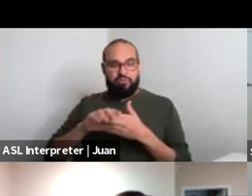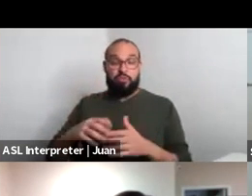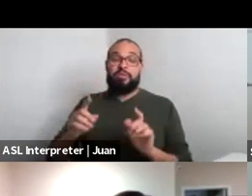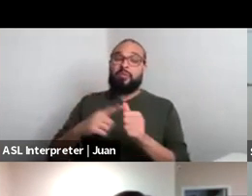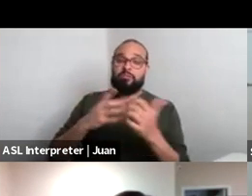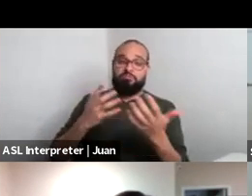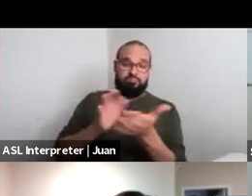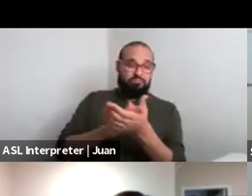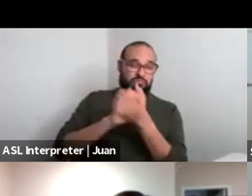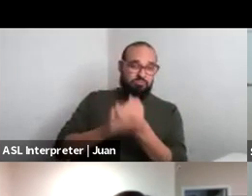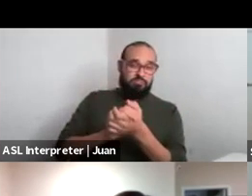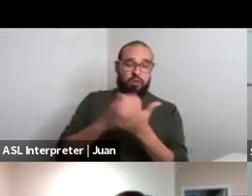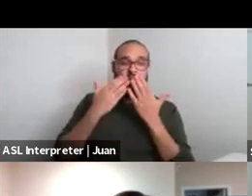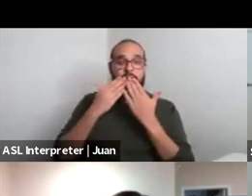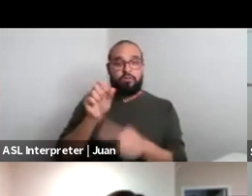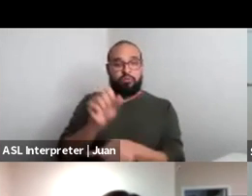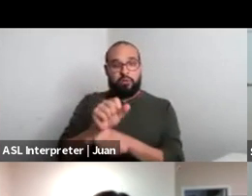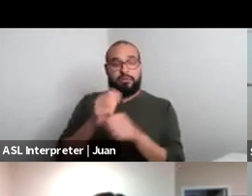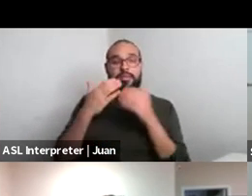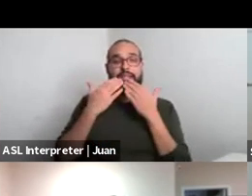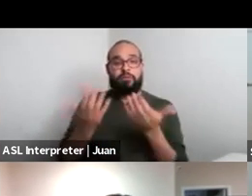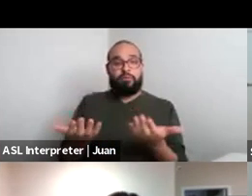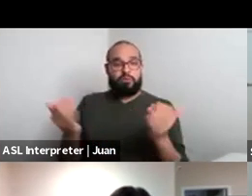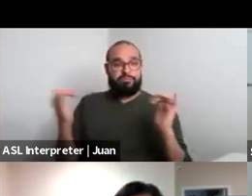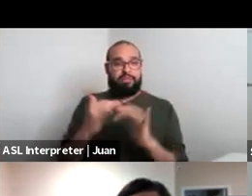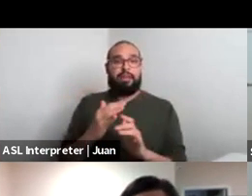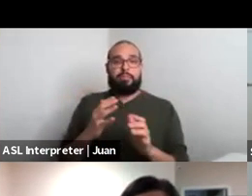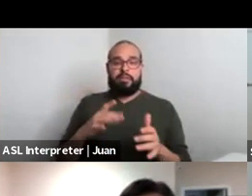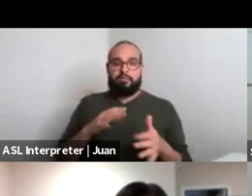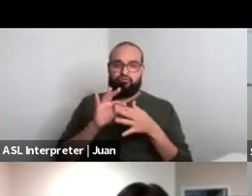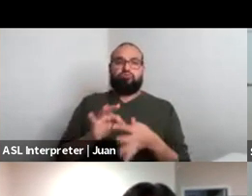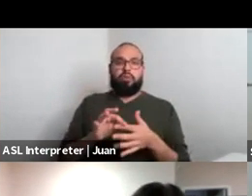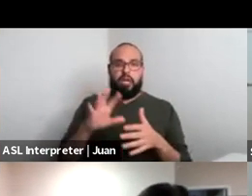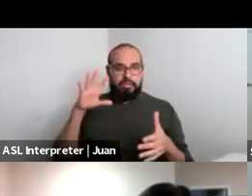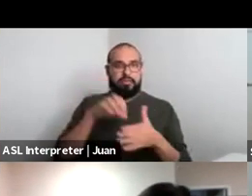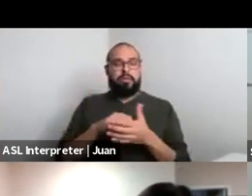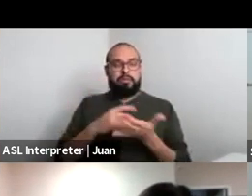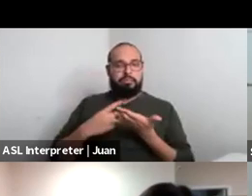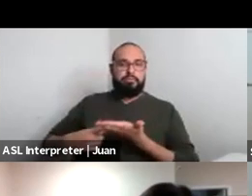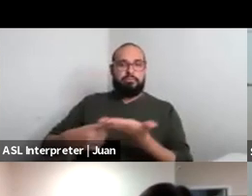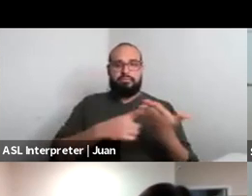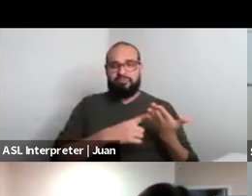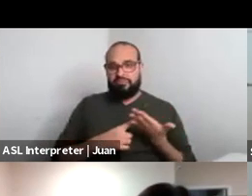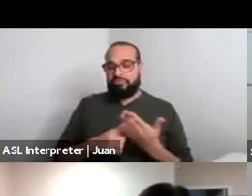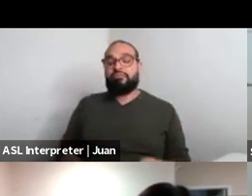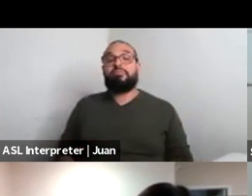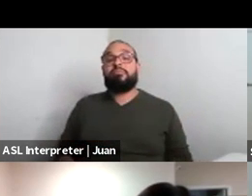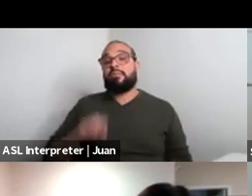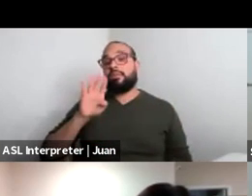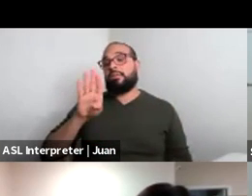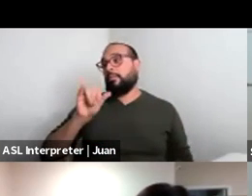And thank you just for being present and engaging on this with all of us. If Bianca could please put up